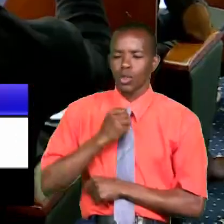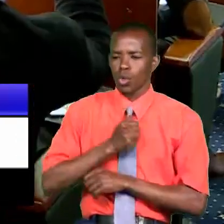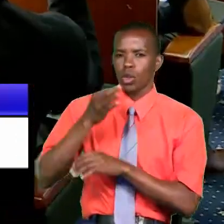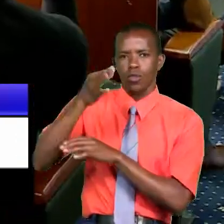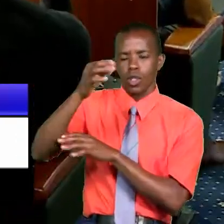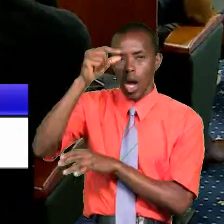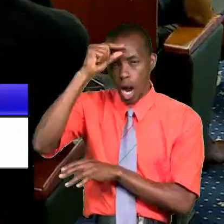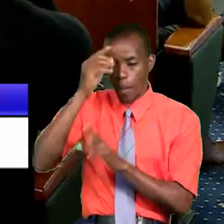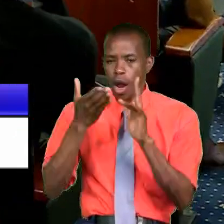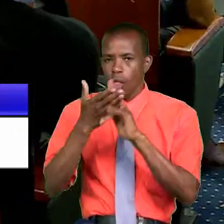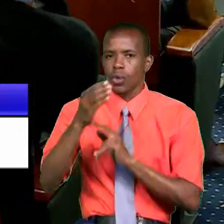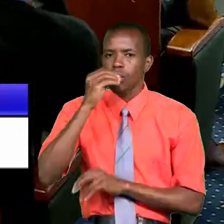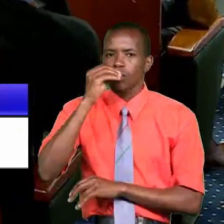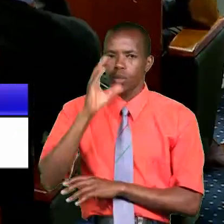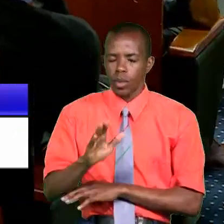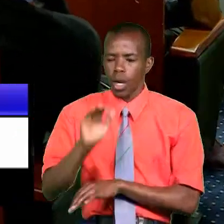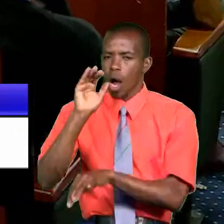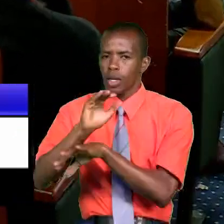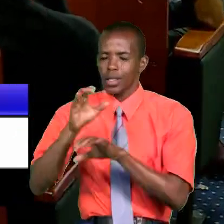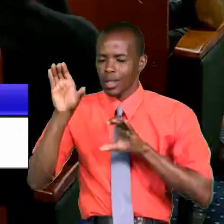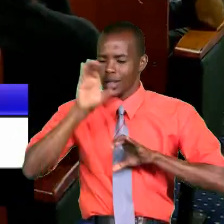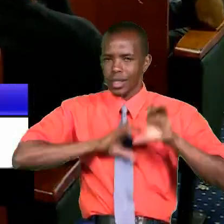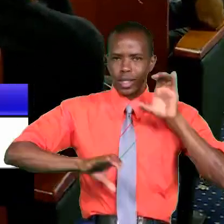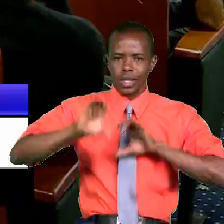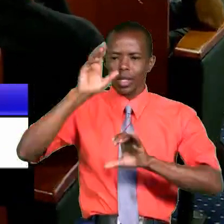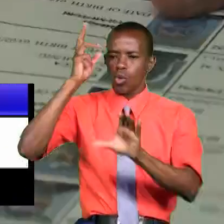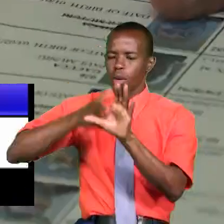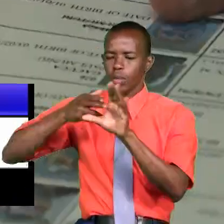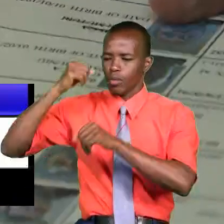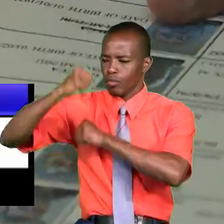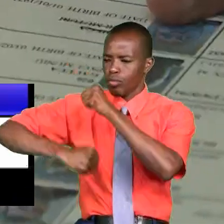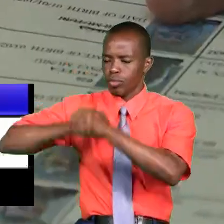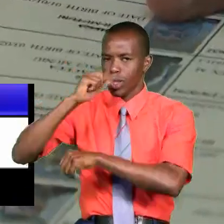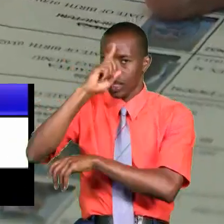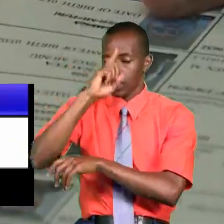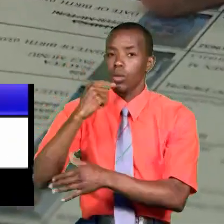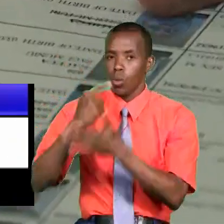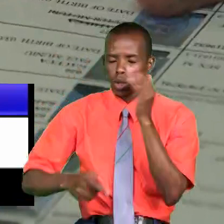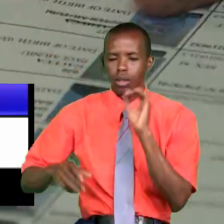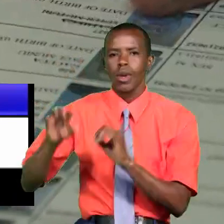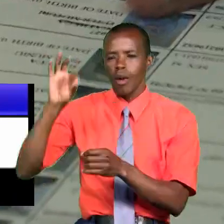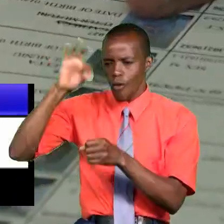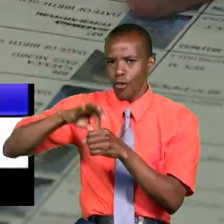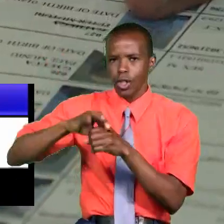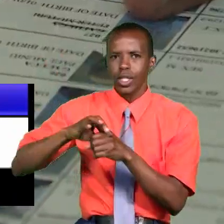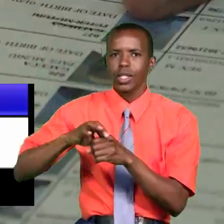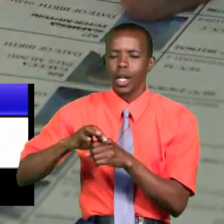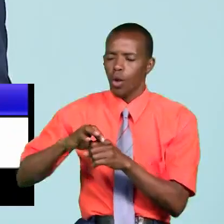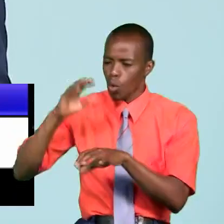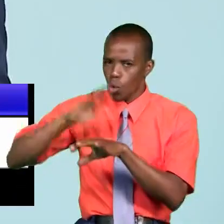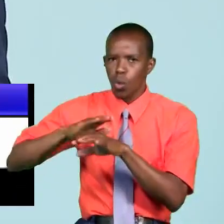The government, through the spokesperson, requesting citizens to take the exercise seriously, terming the vote as a weapon against poor